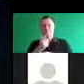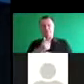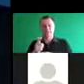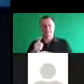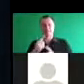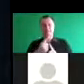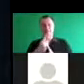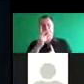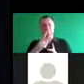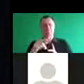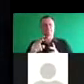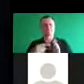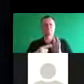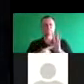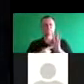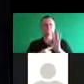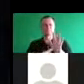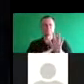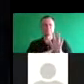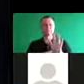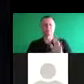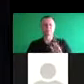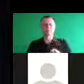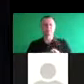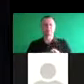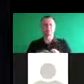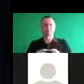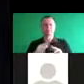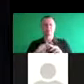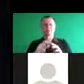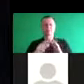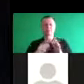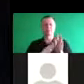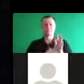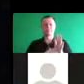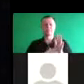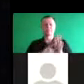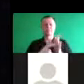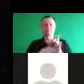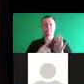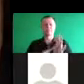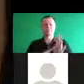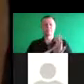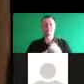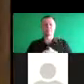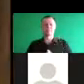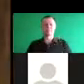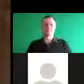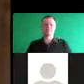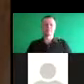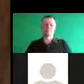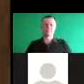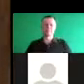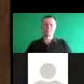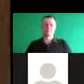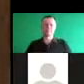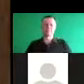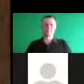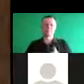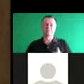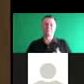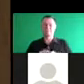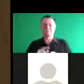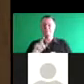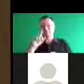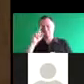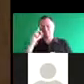representation of like the magic authority of femininity, the kind of the primordial mother, the archetype of the